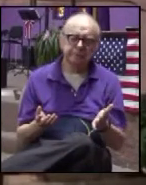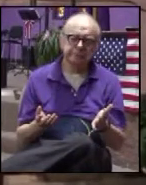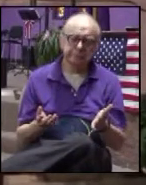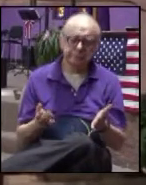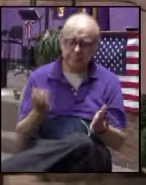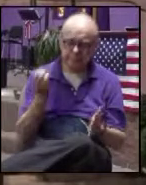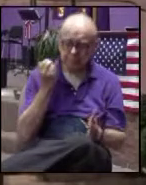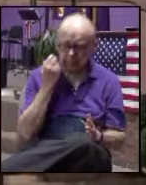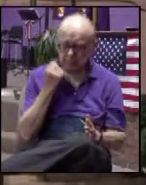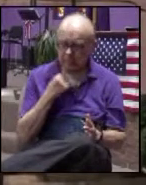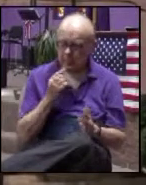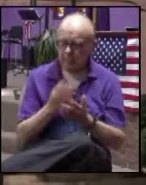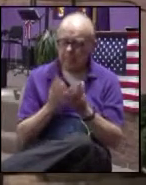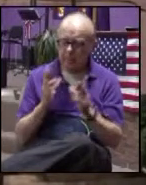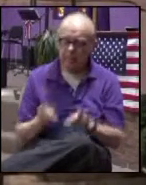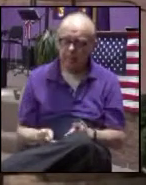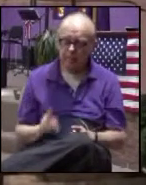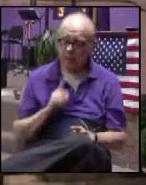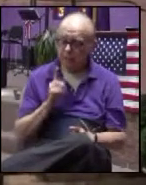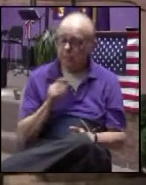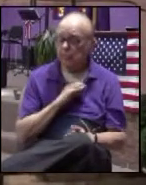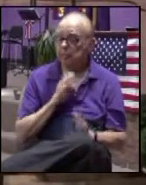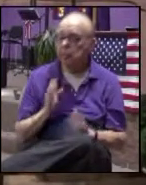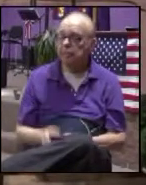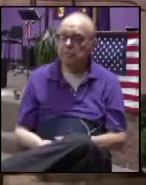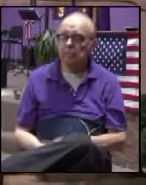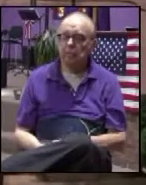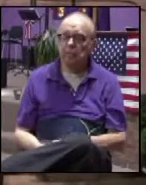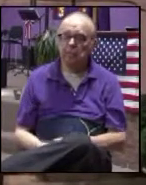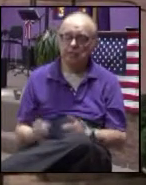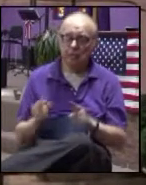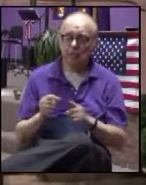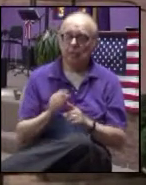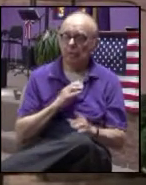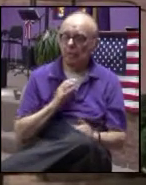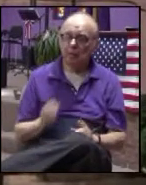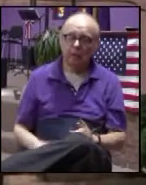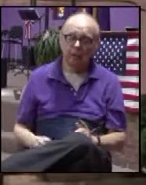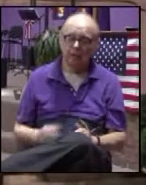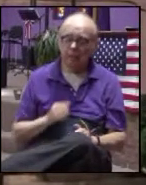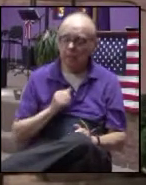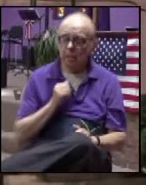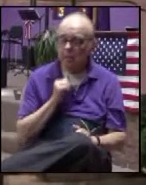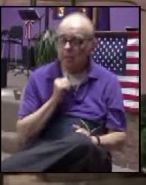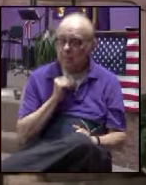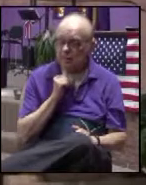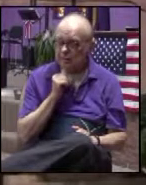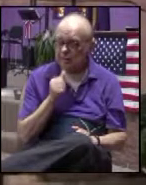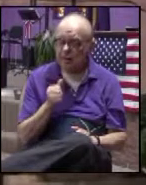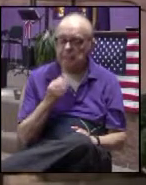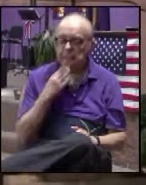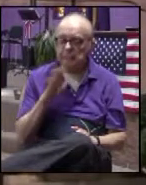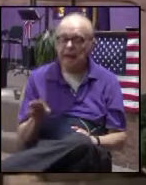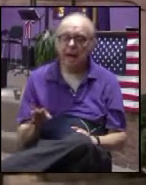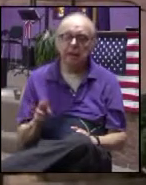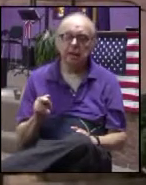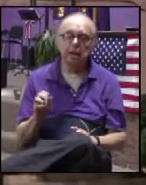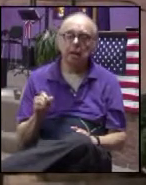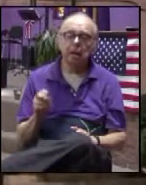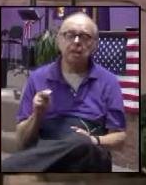if you were to tell somebody that you were a Christian, the word Christian was a derogatory name.